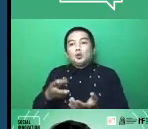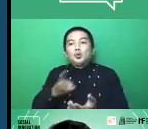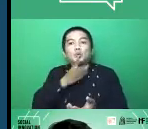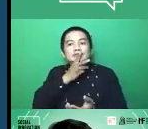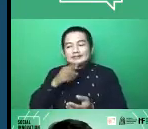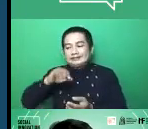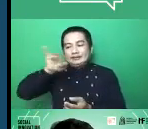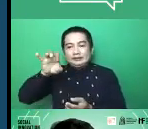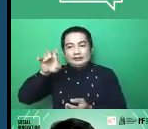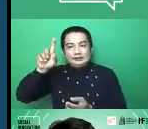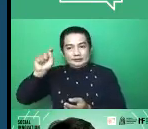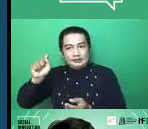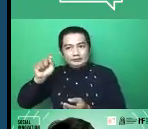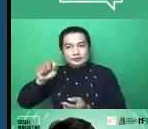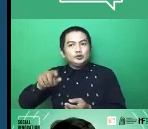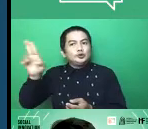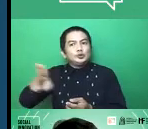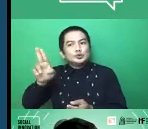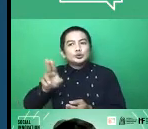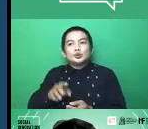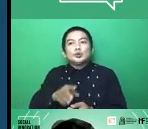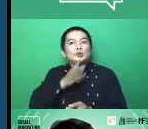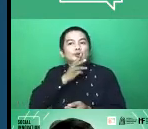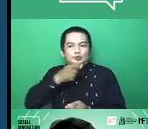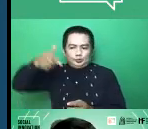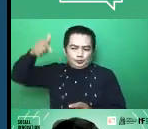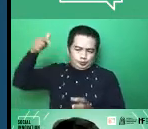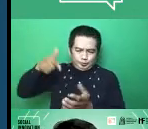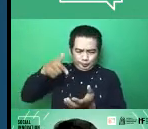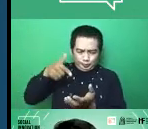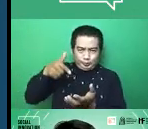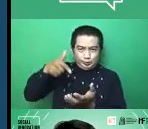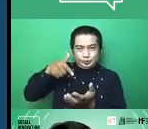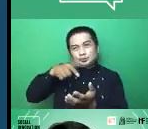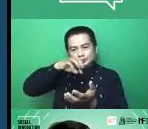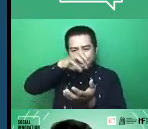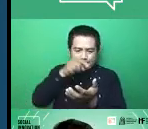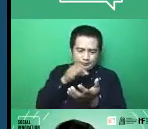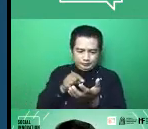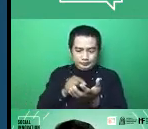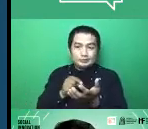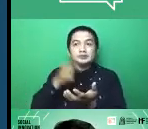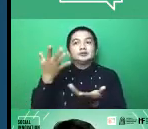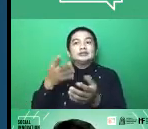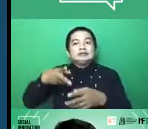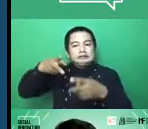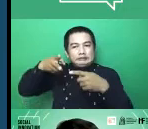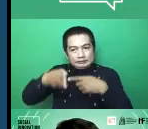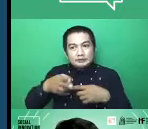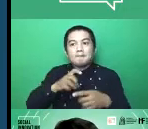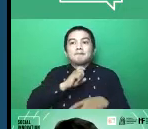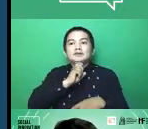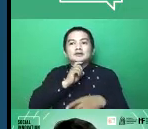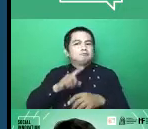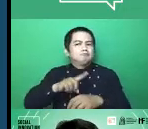can even use something like water combined with some abrasive sand to actually cut through metals by putting it at a very high